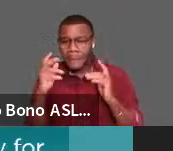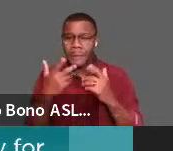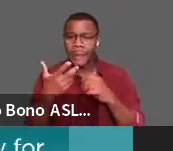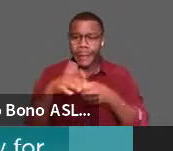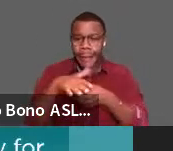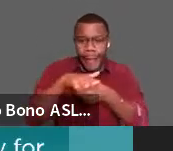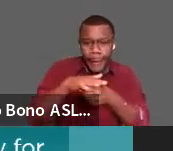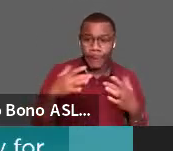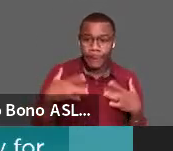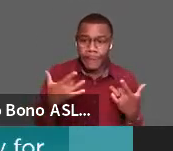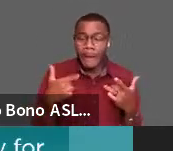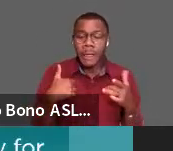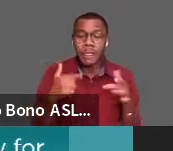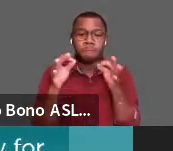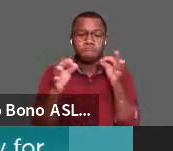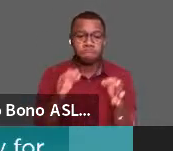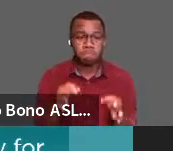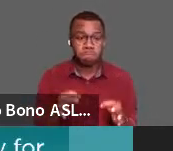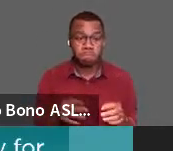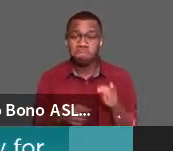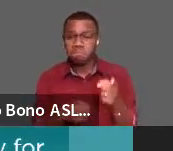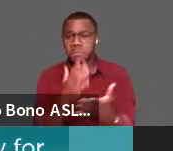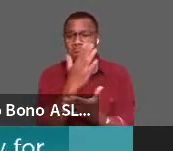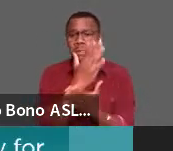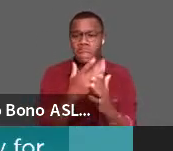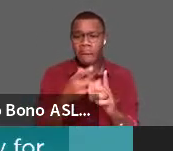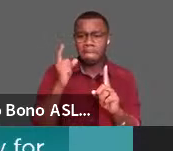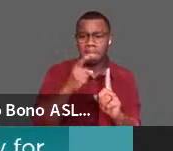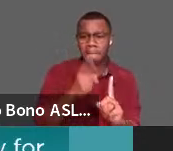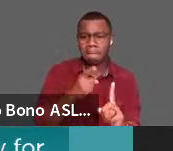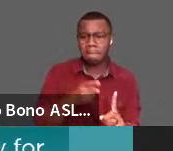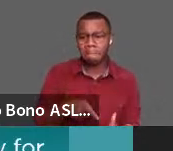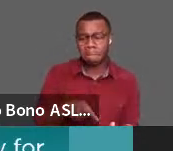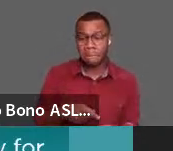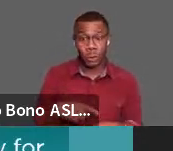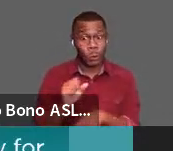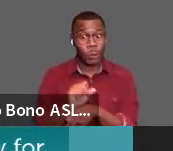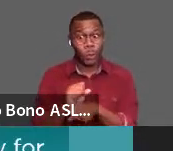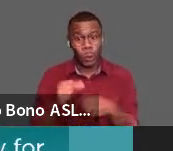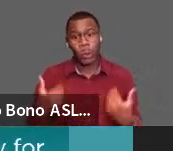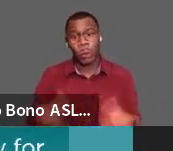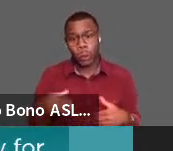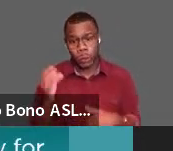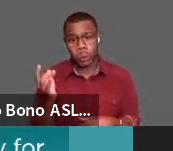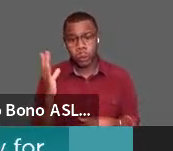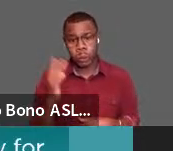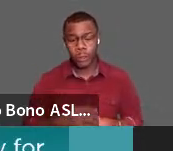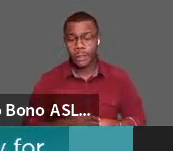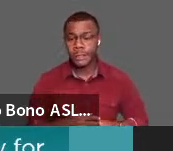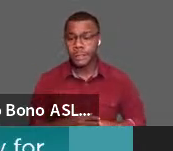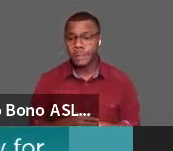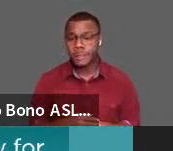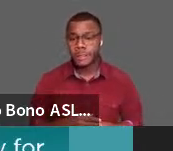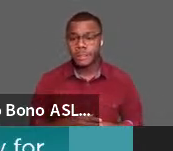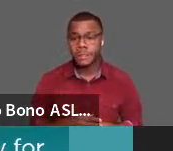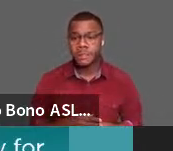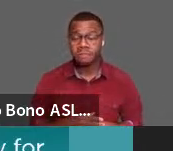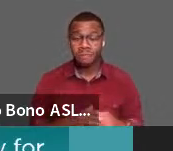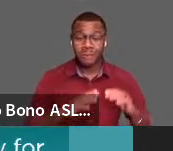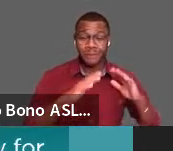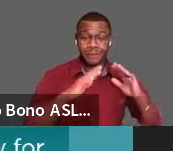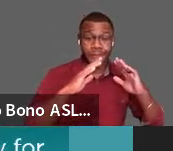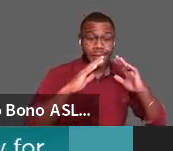is very extensive in this area. So we are all very much aware of our housing and homelessness crisis across